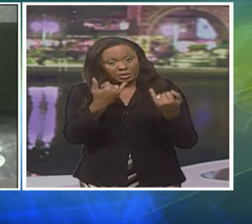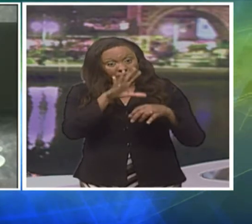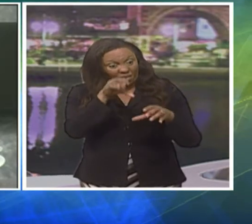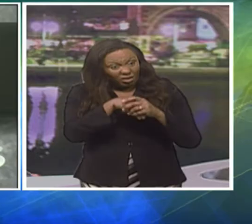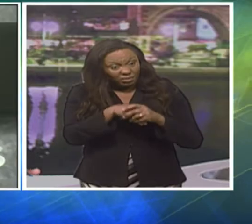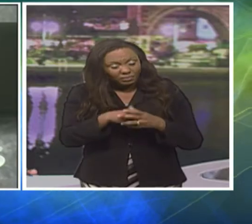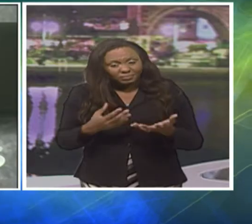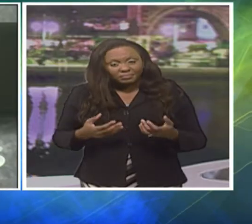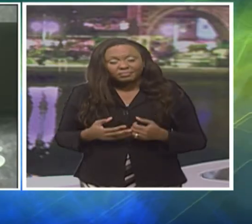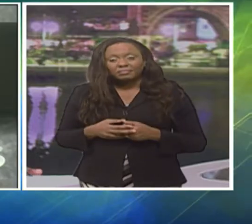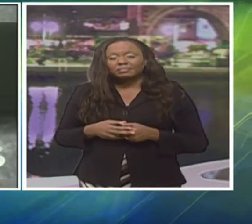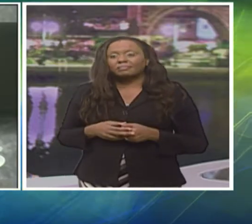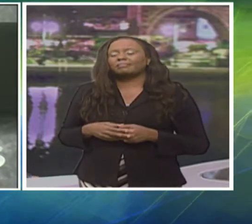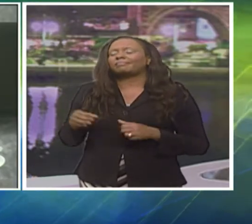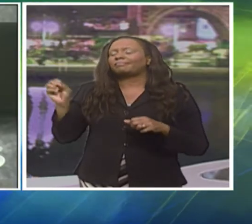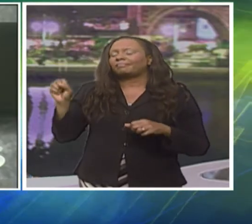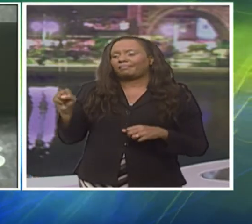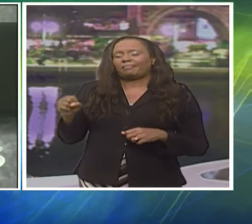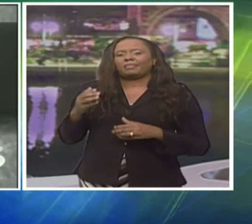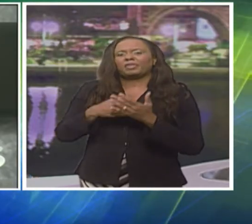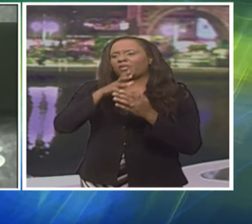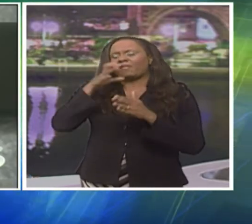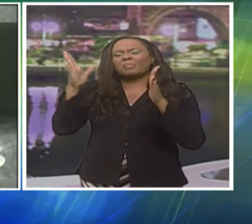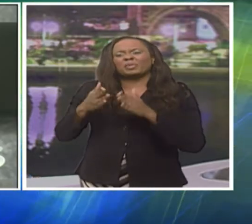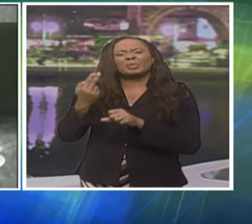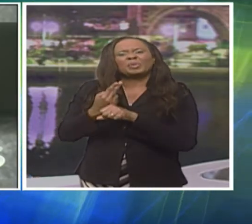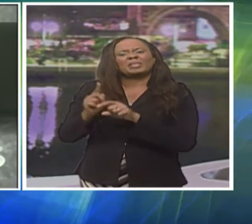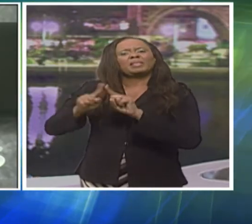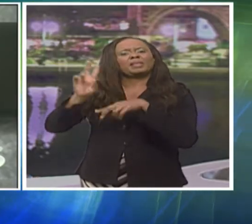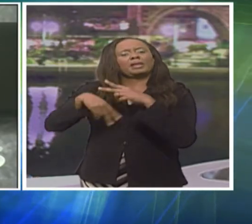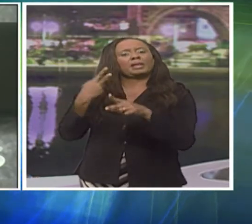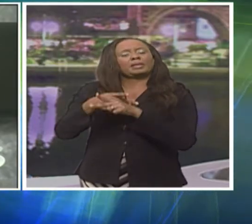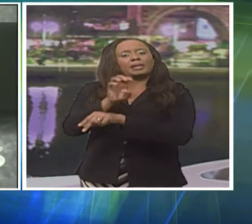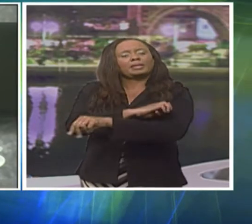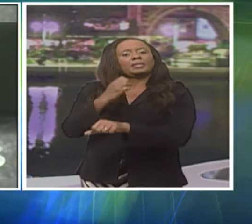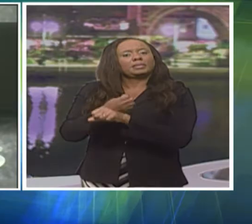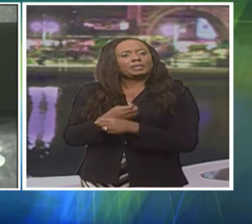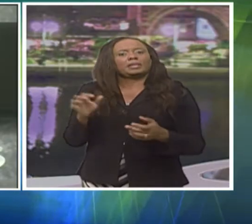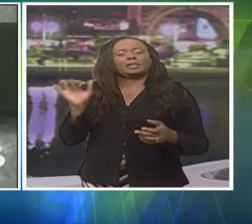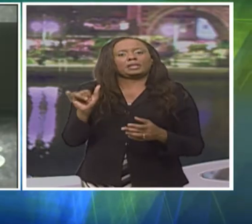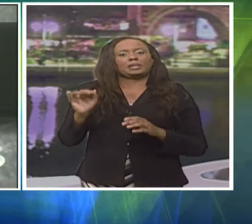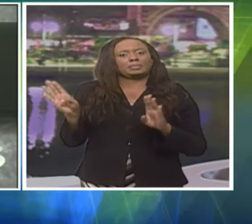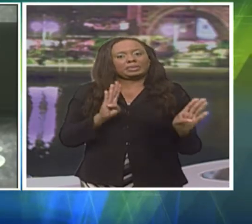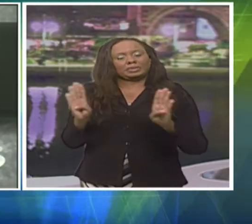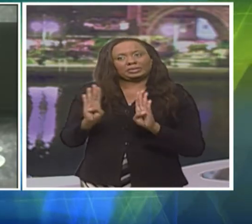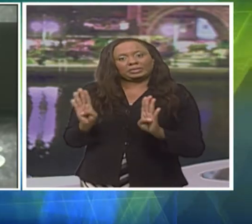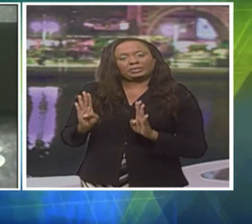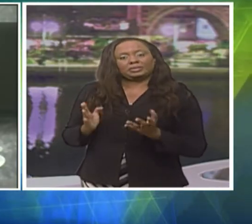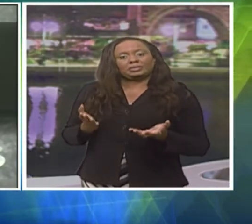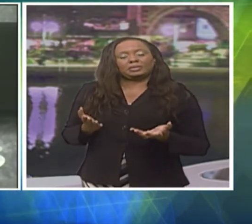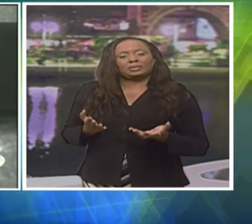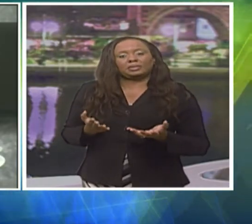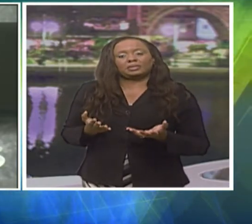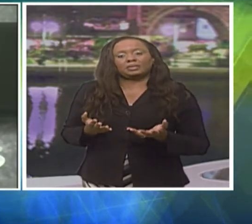are. Again, it's going to come down to what they have as a priority in terms of their own business. They have scarce resources, and